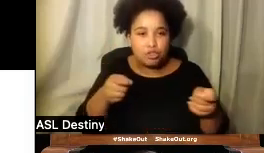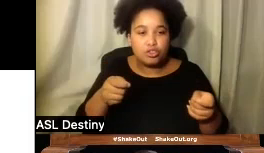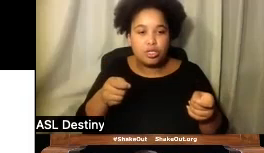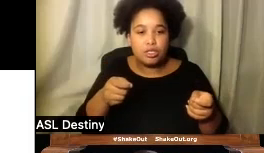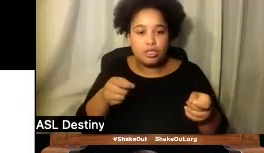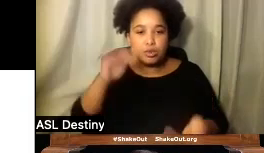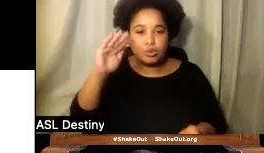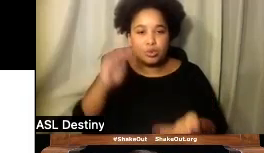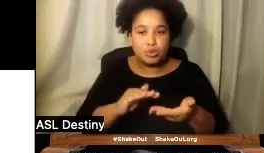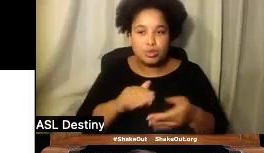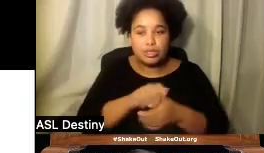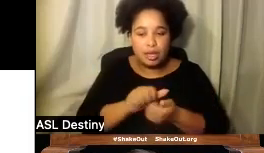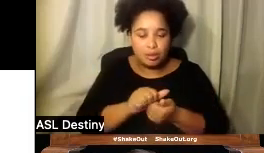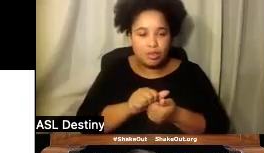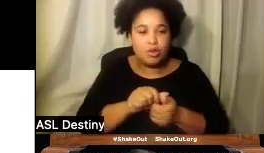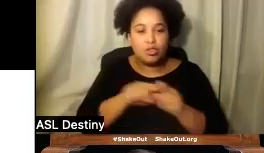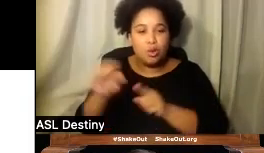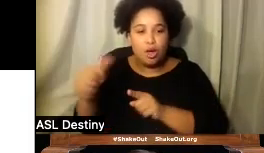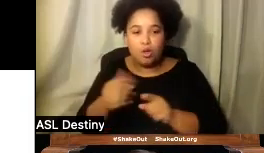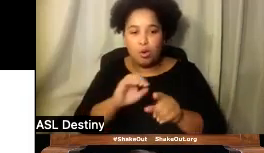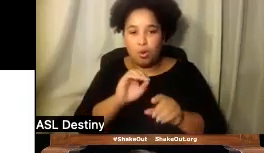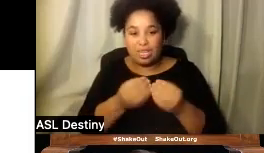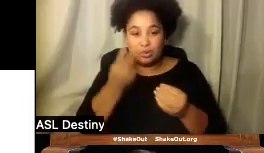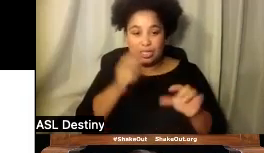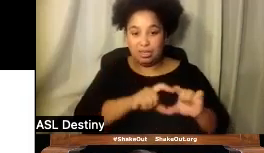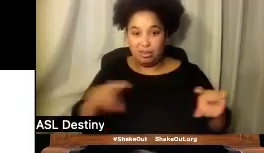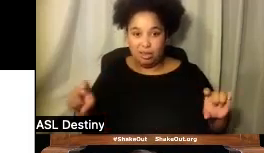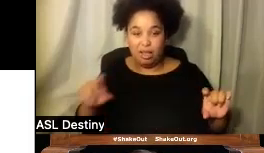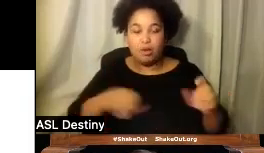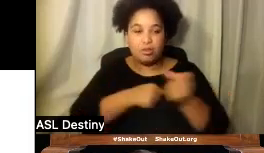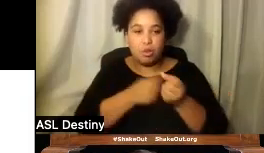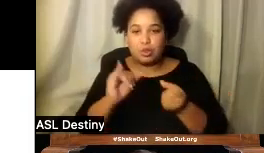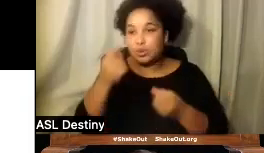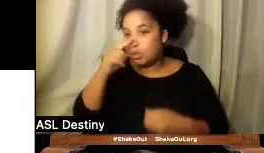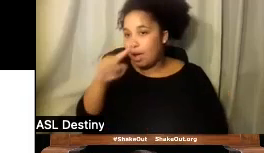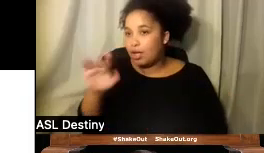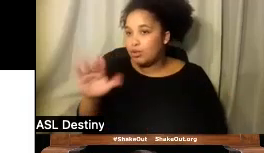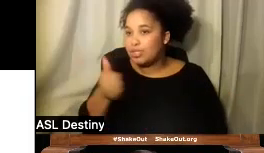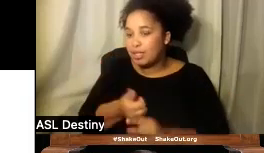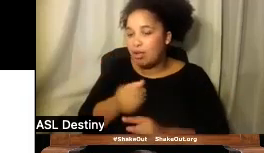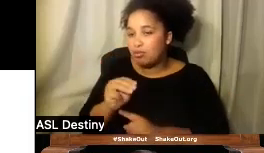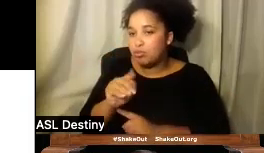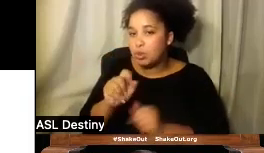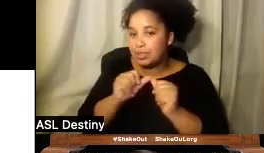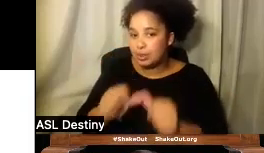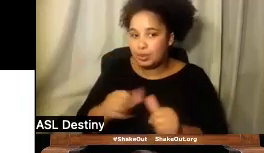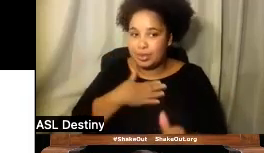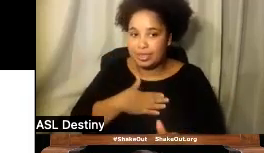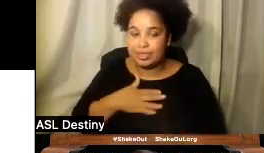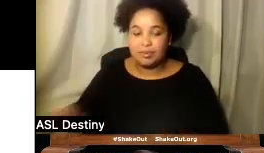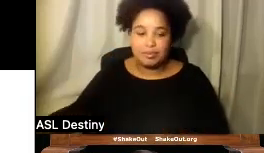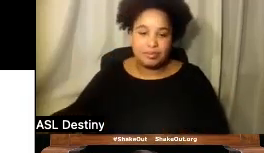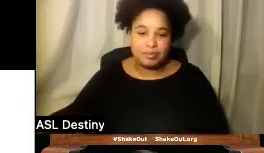support for some of the other organizations here. And then if everybody could keep their cells on mute unless speaking